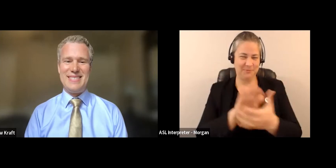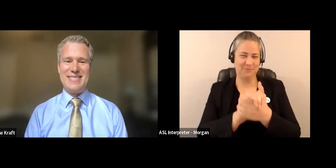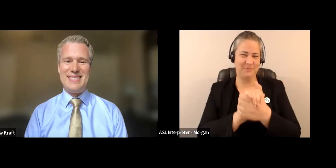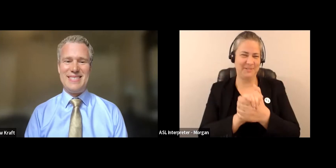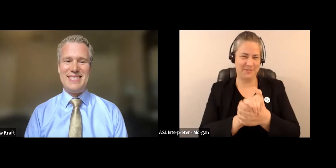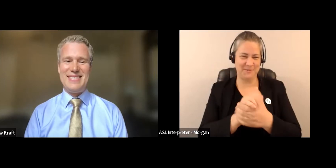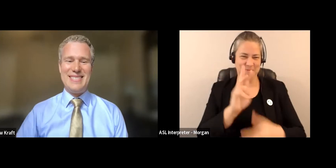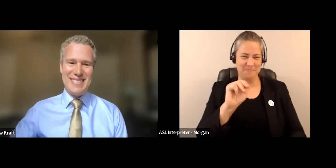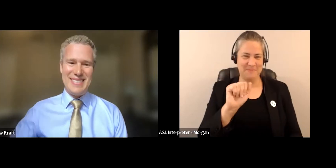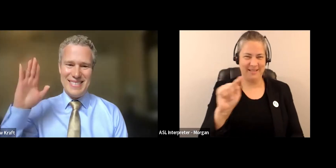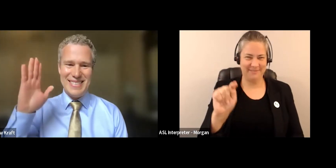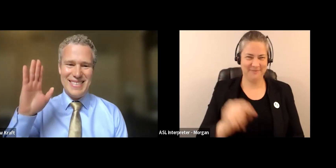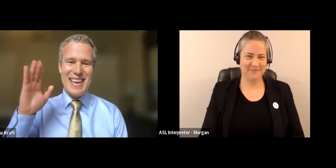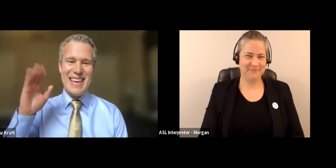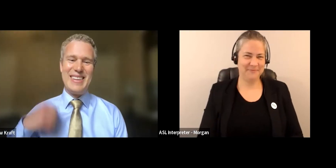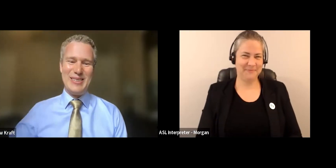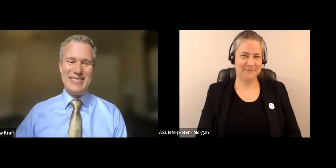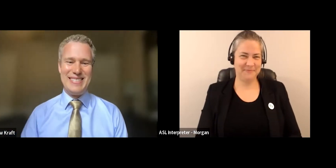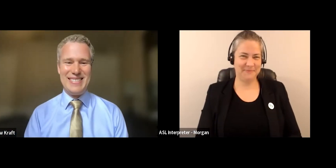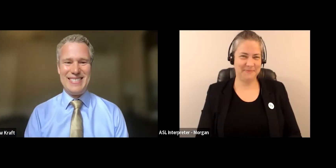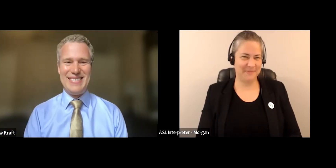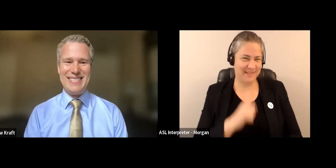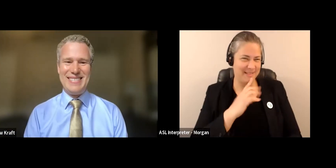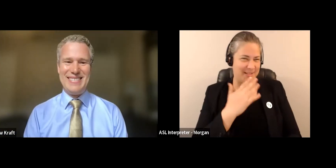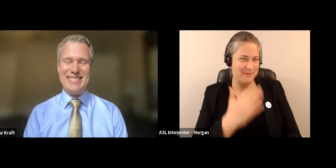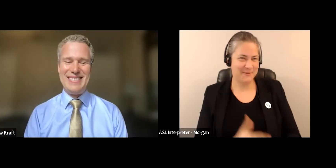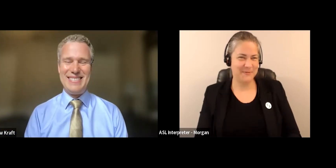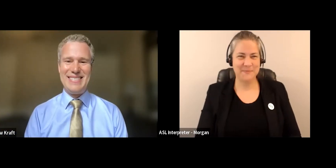Congratulations, Matt. Thank you.